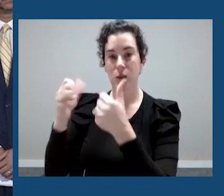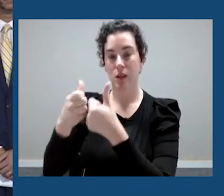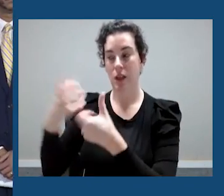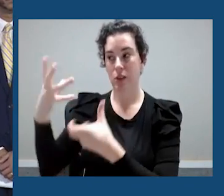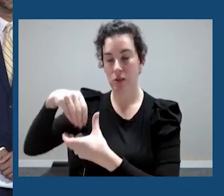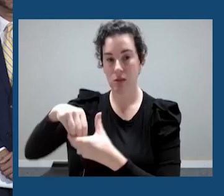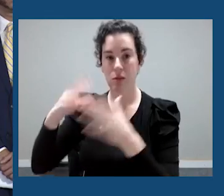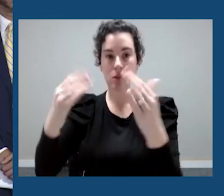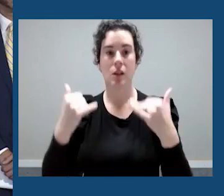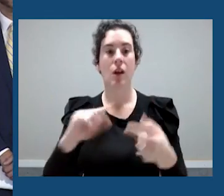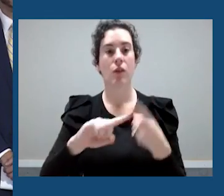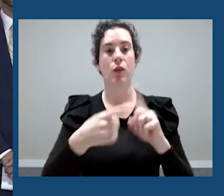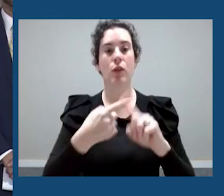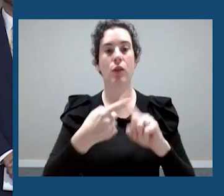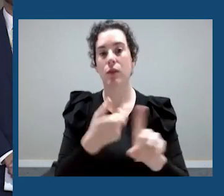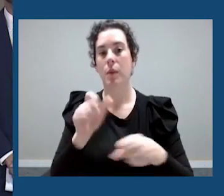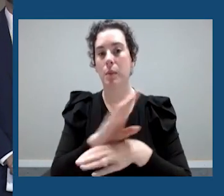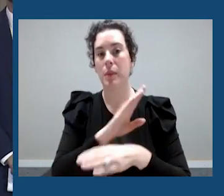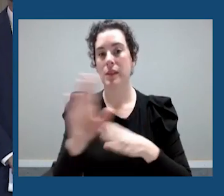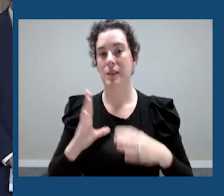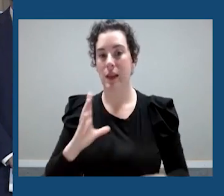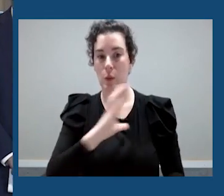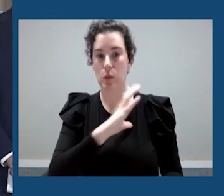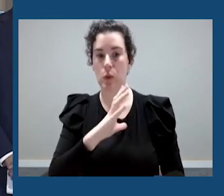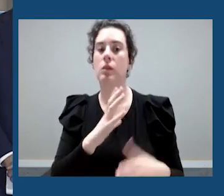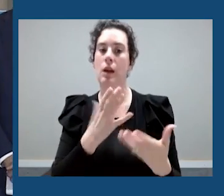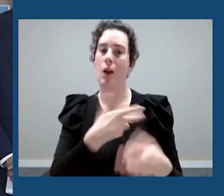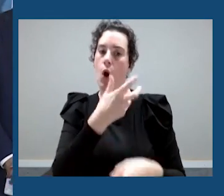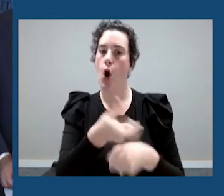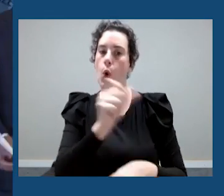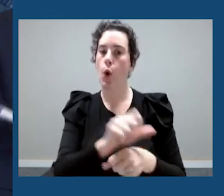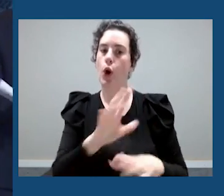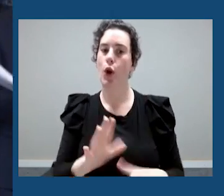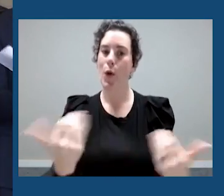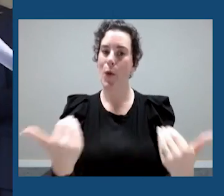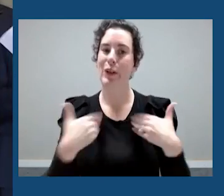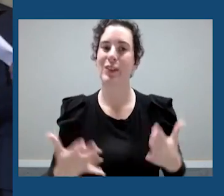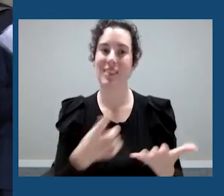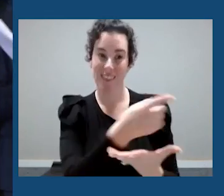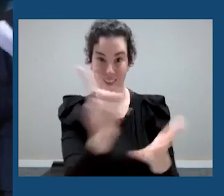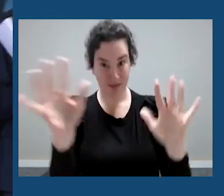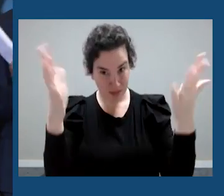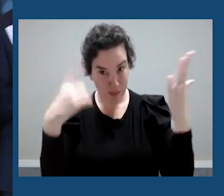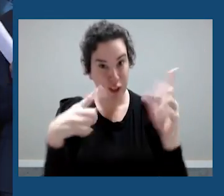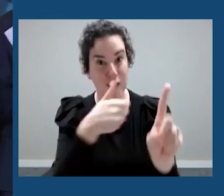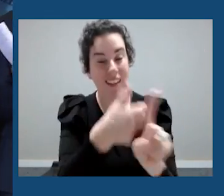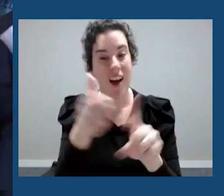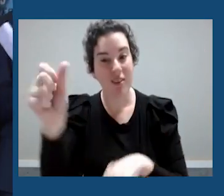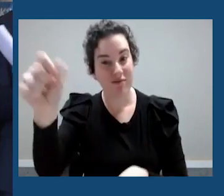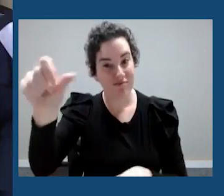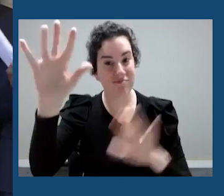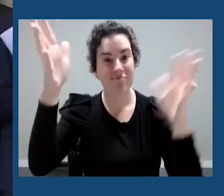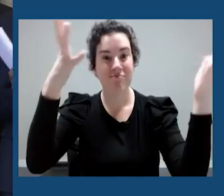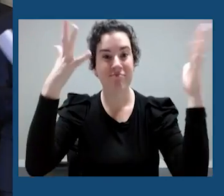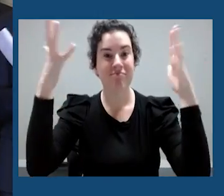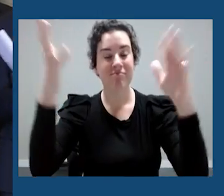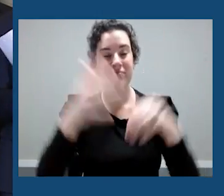Business Council, and our hardworking business owners. Let's give yourselves a round of applause.